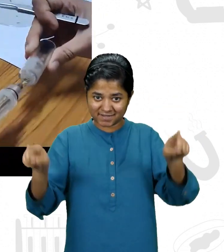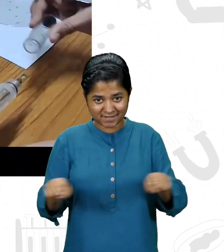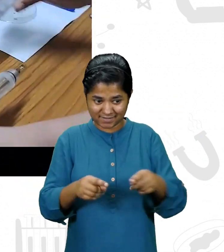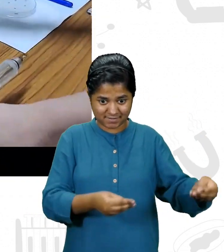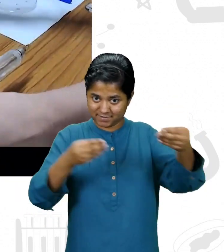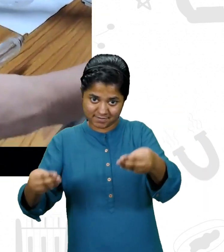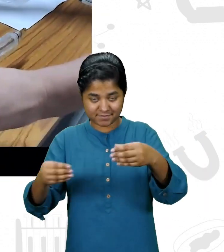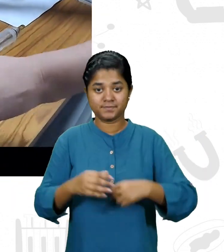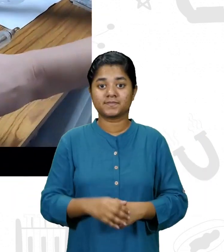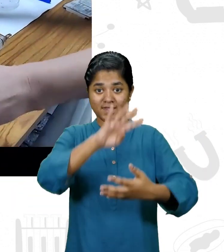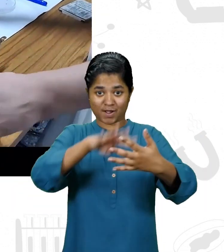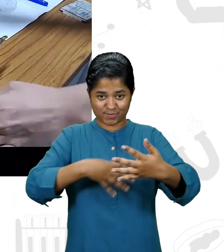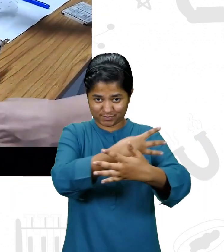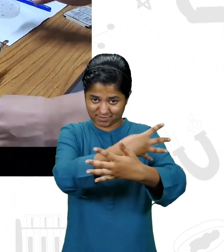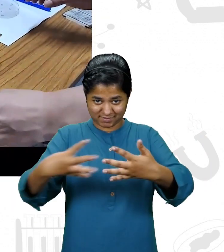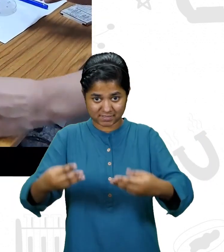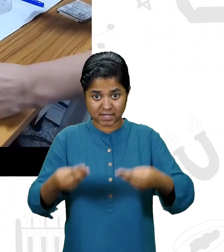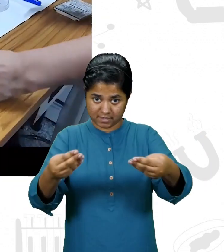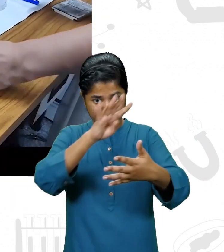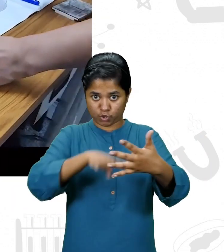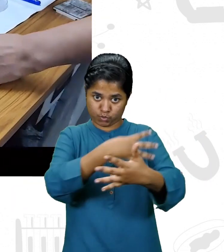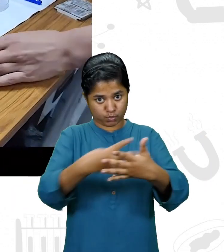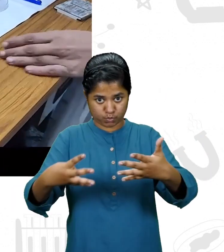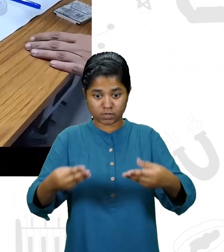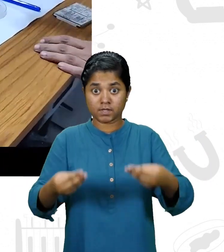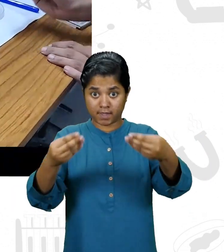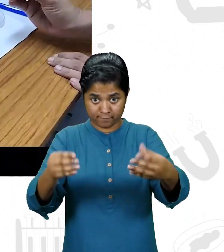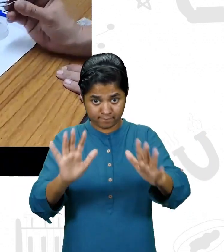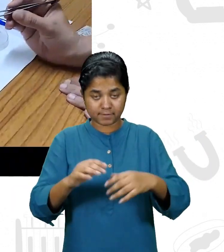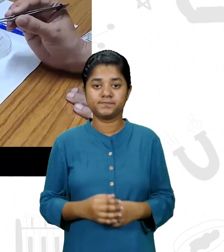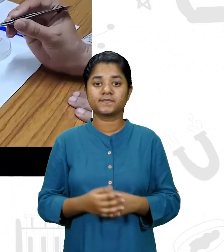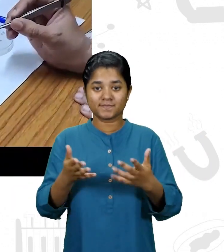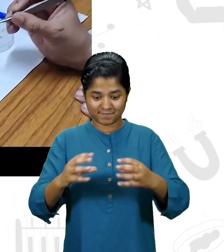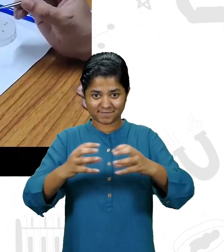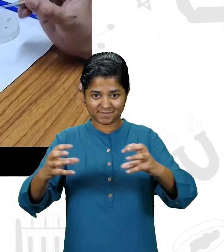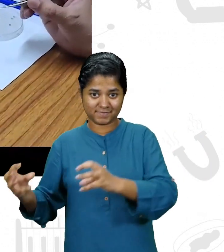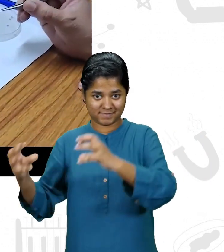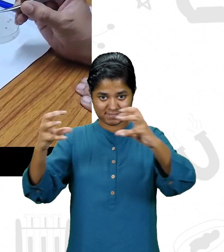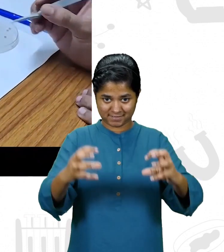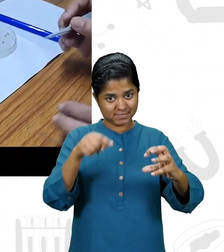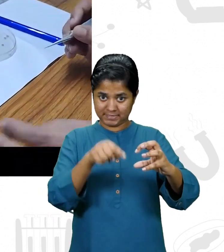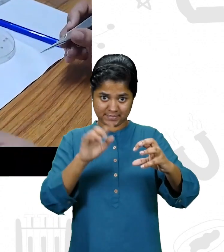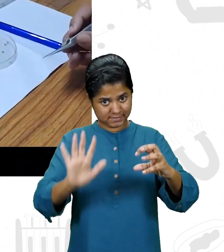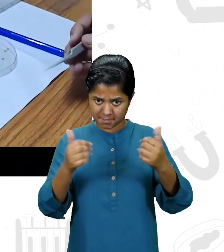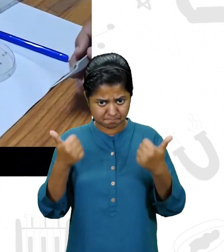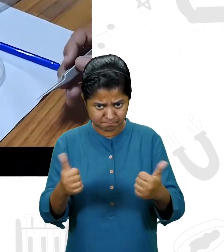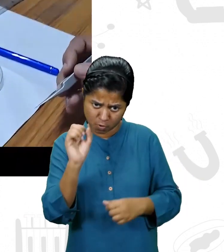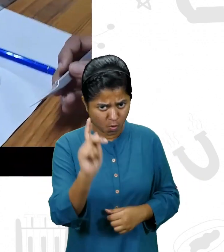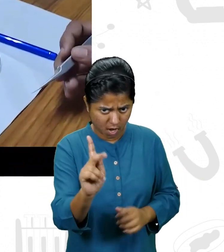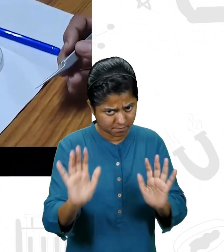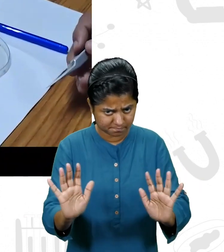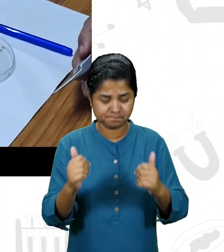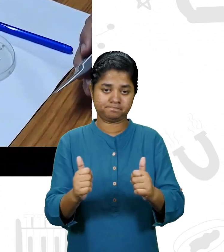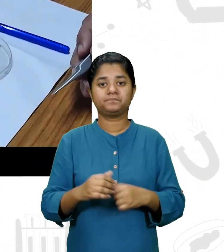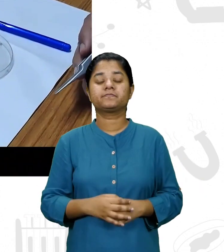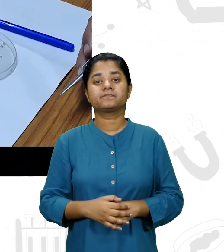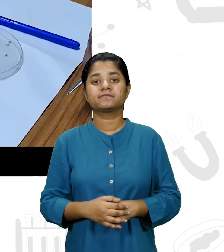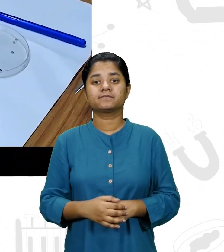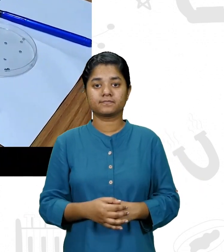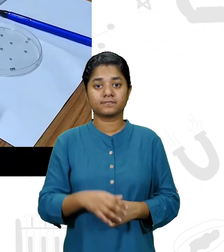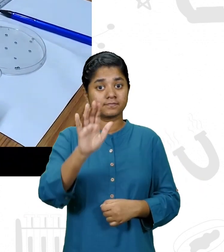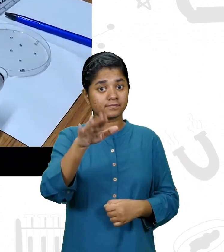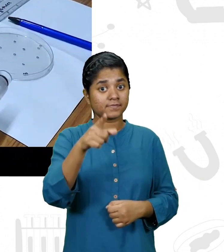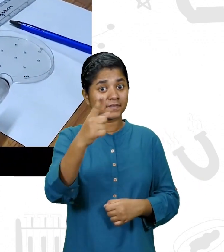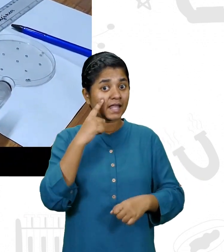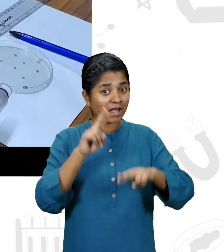the sample now goes on this grid holder. Okay, and if you see it